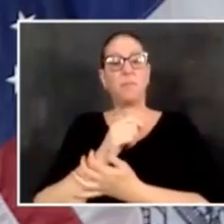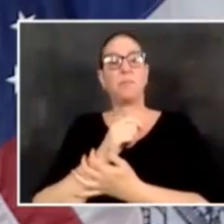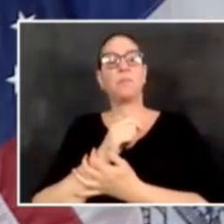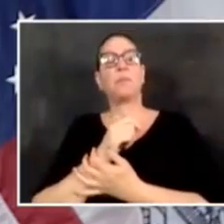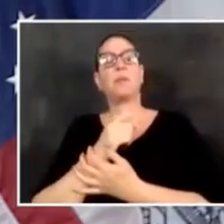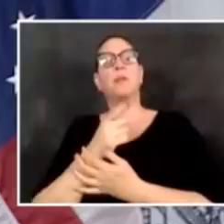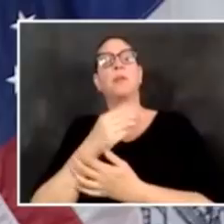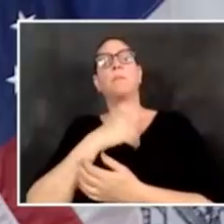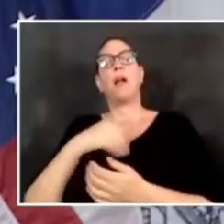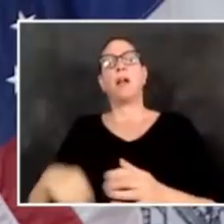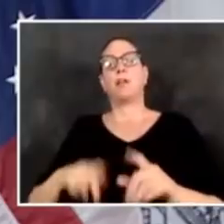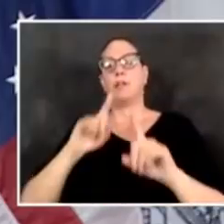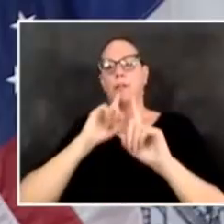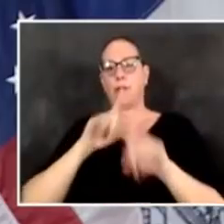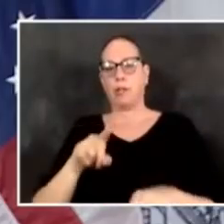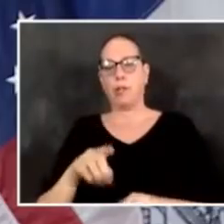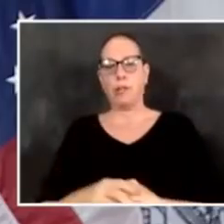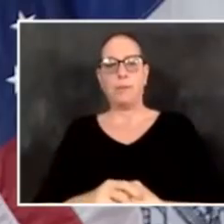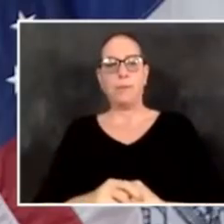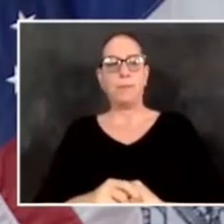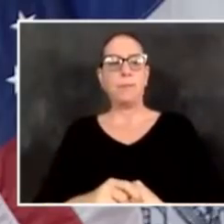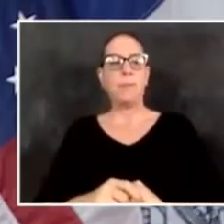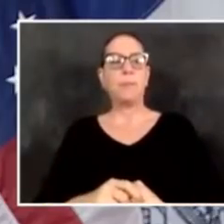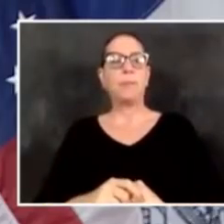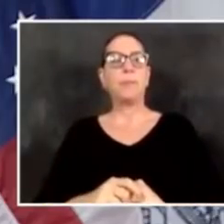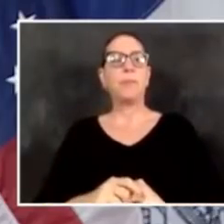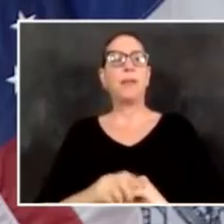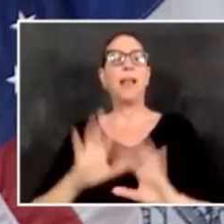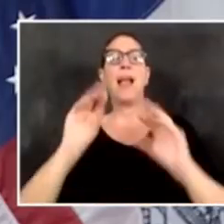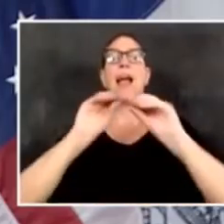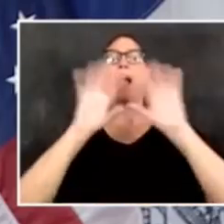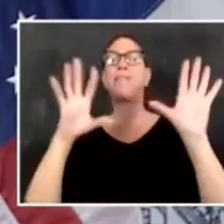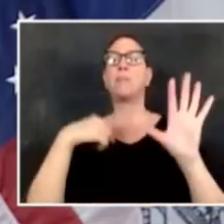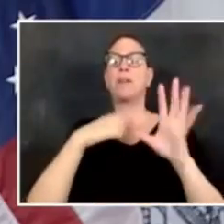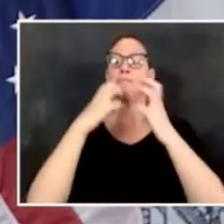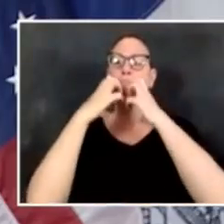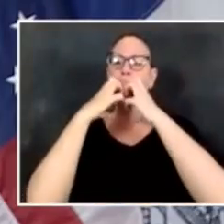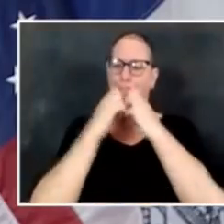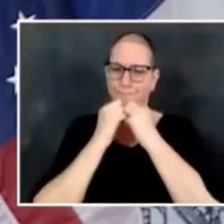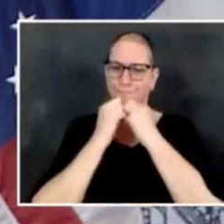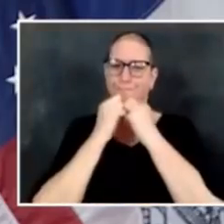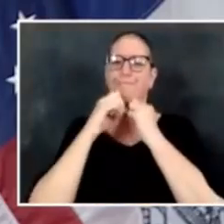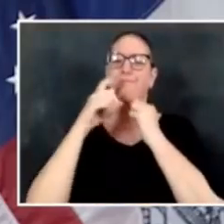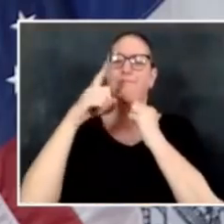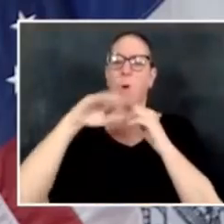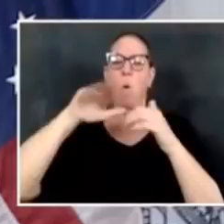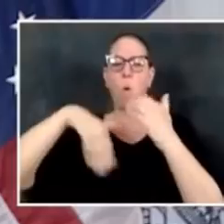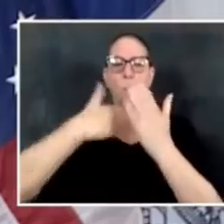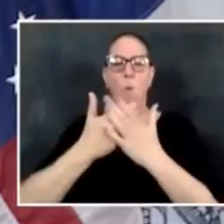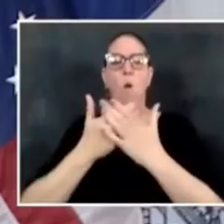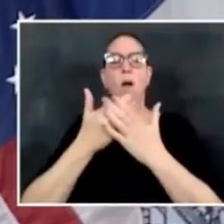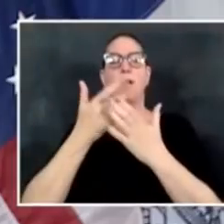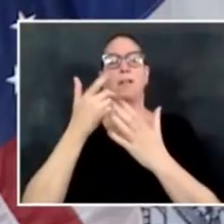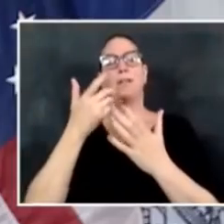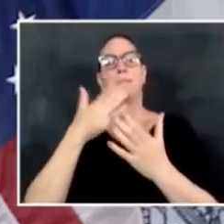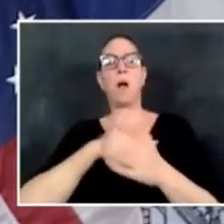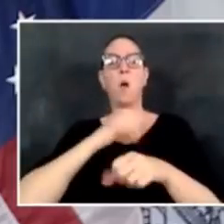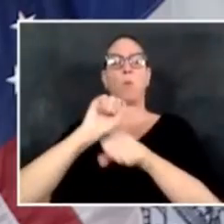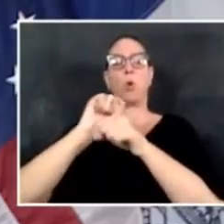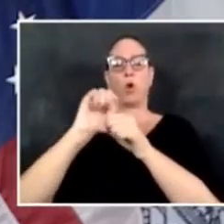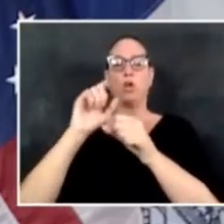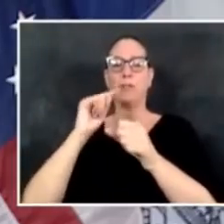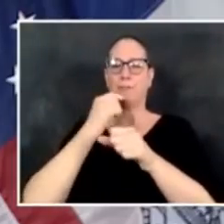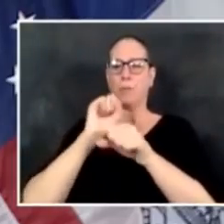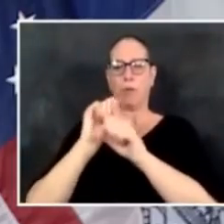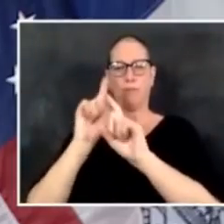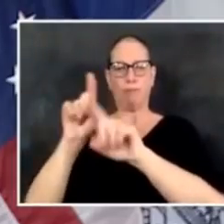we obviously care deeply for the families of our public servants, and we feel for any family that's